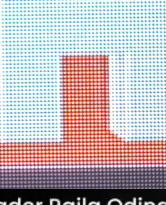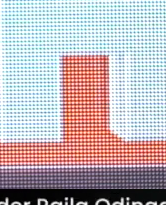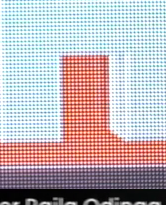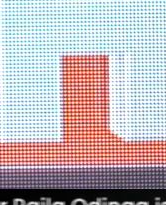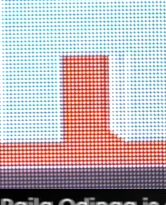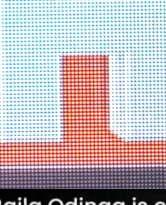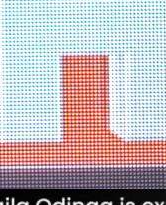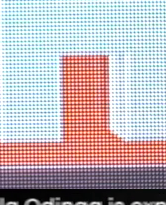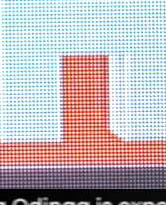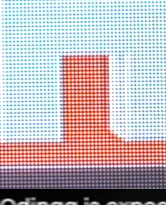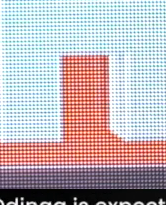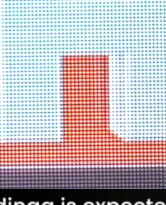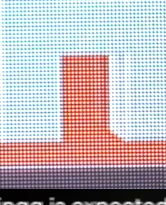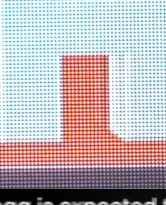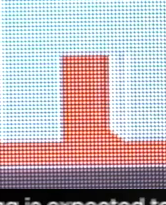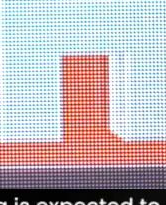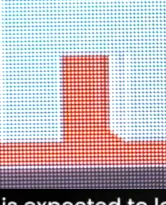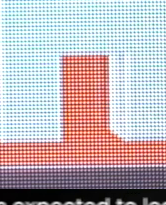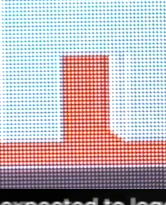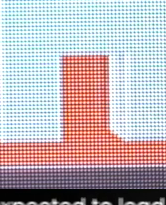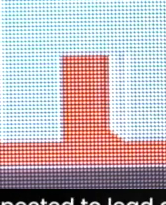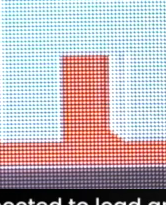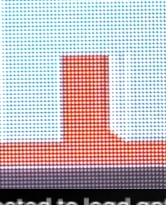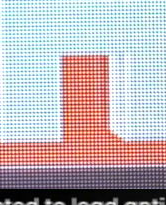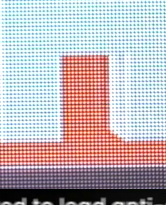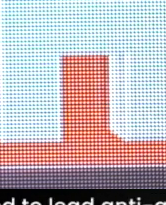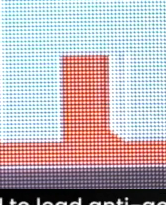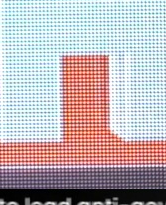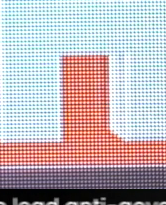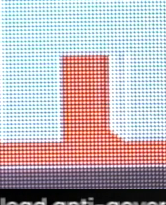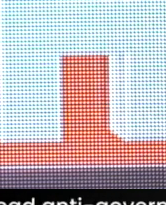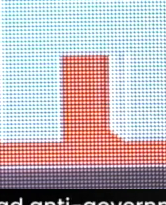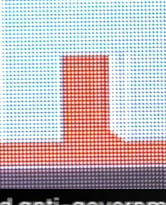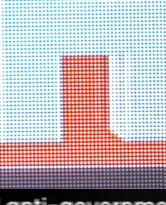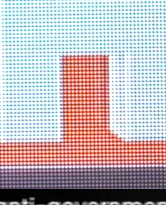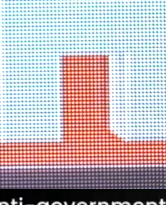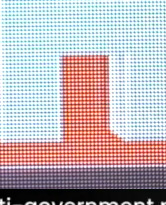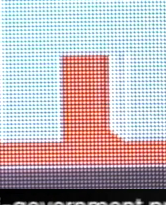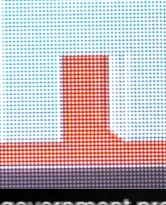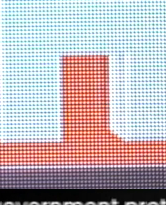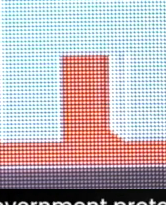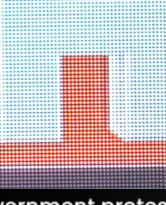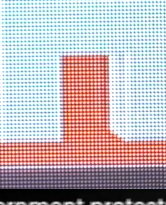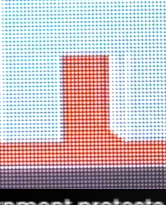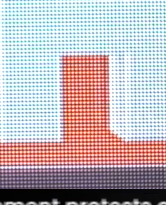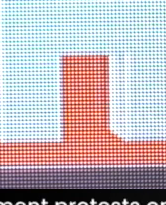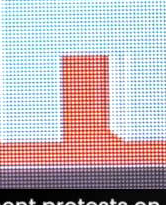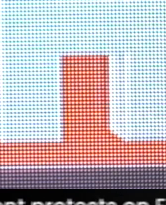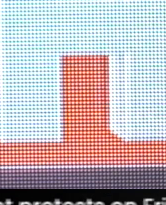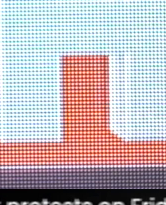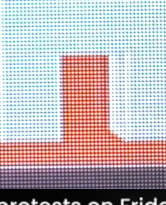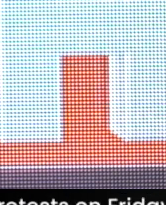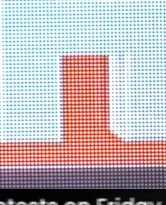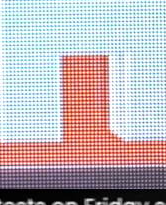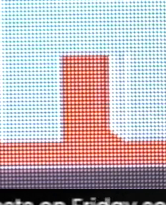delivered today by judges Kanyi Kimondo, Hedwig Ongundi and Alim Visram. The court said that the public participation for the creation of